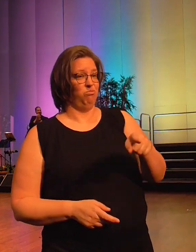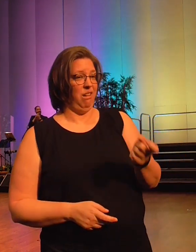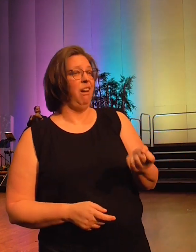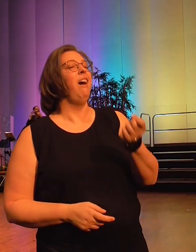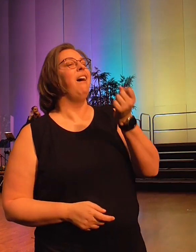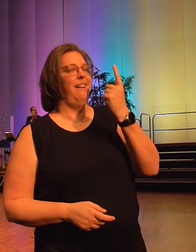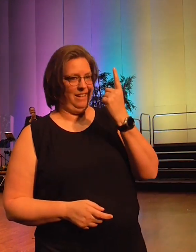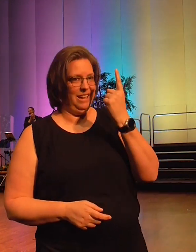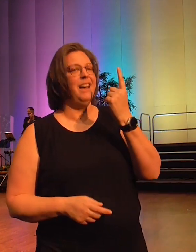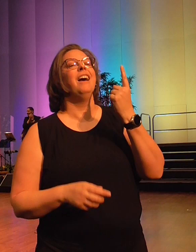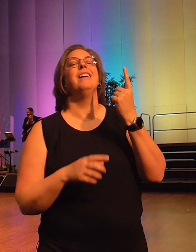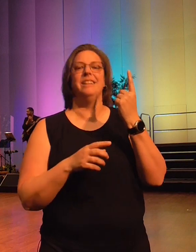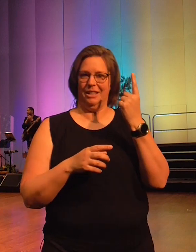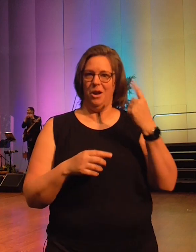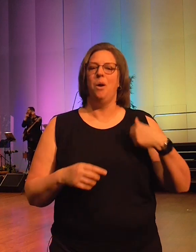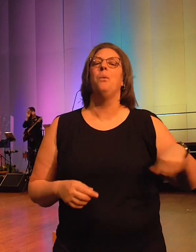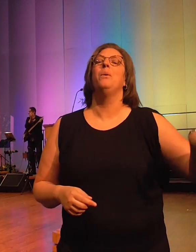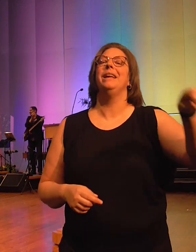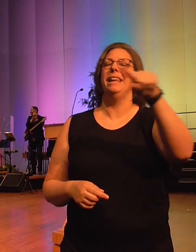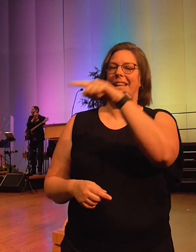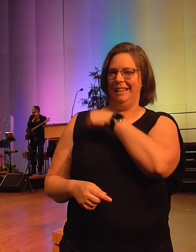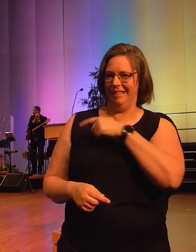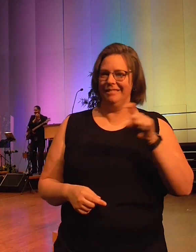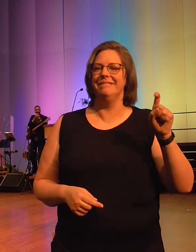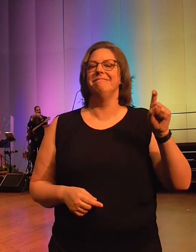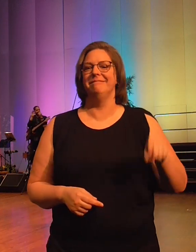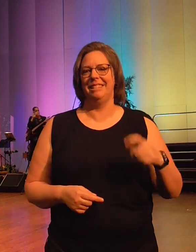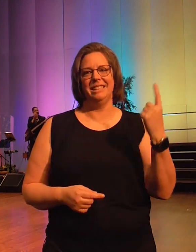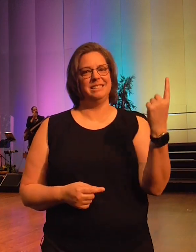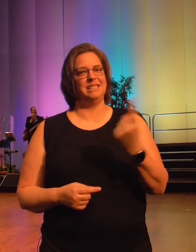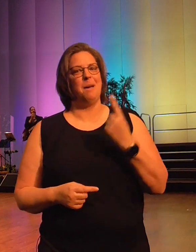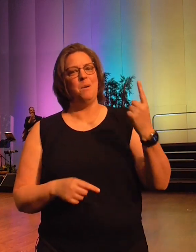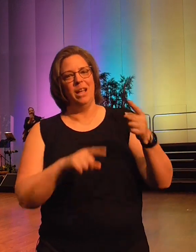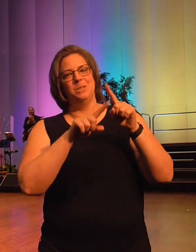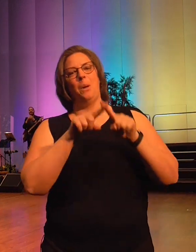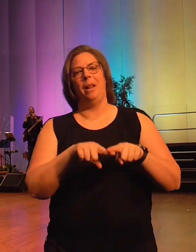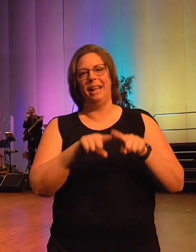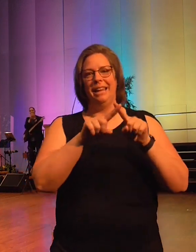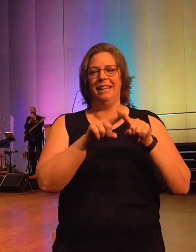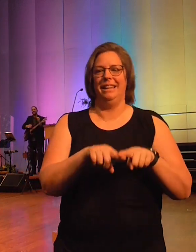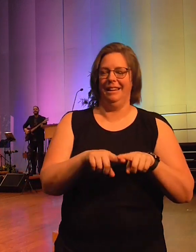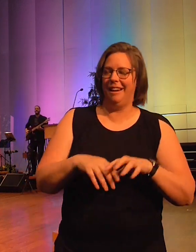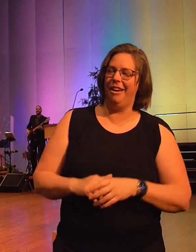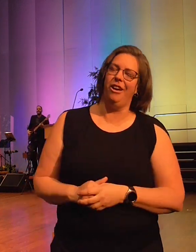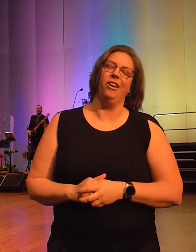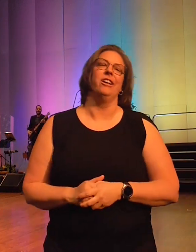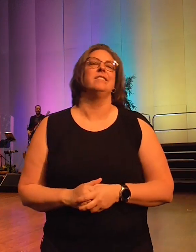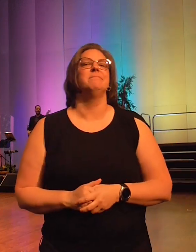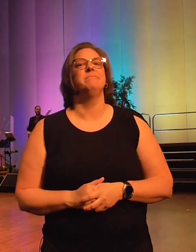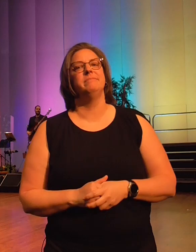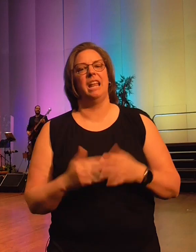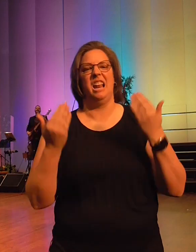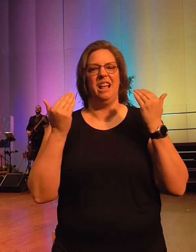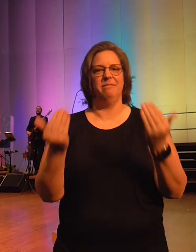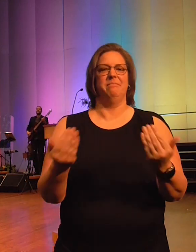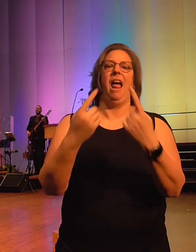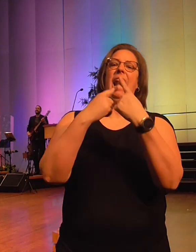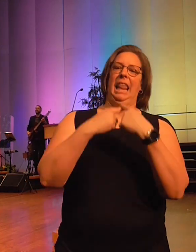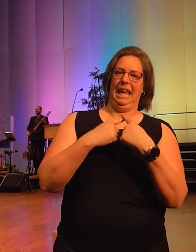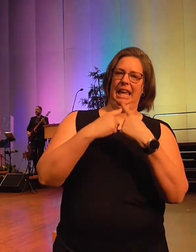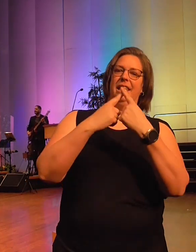understand. We all need somebody to lean on. Lean on